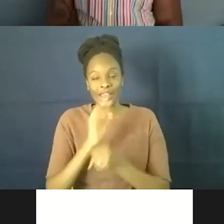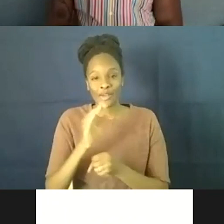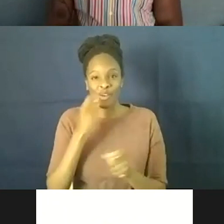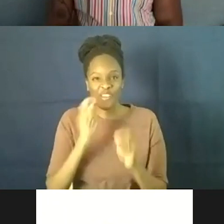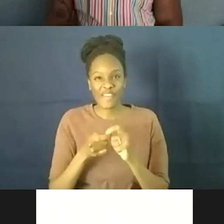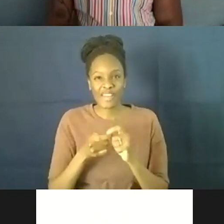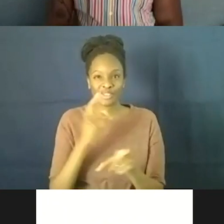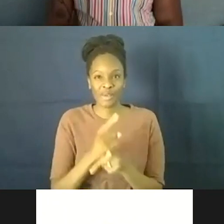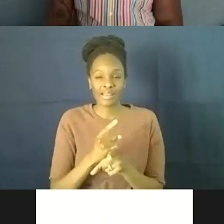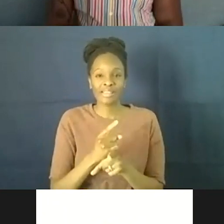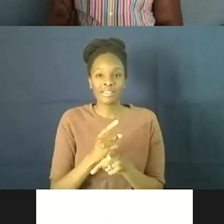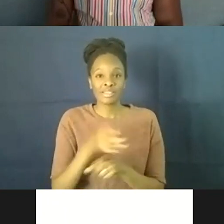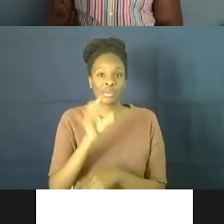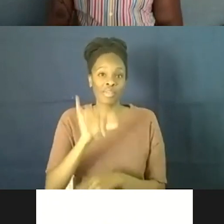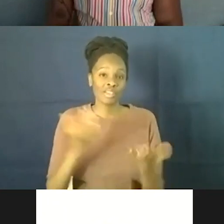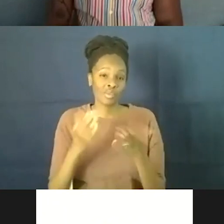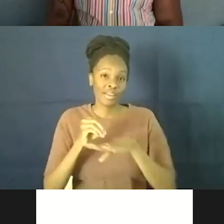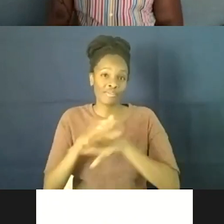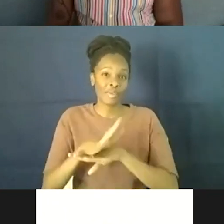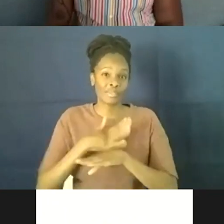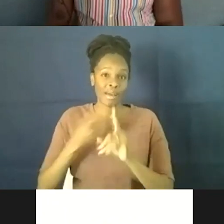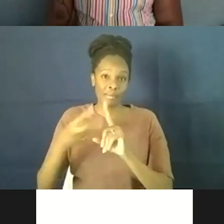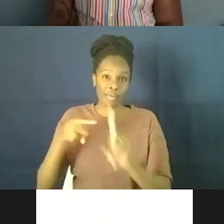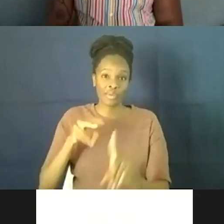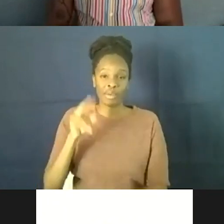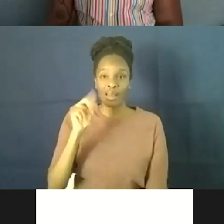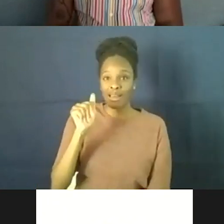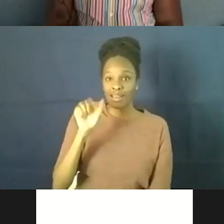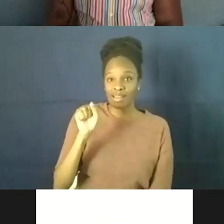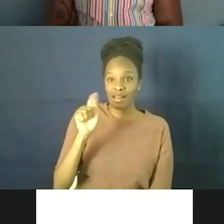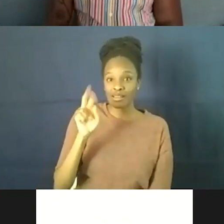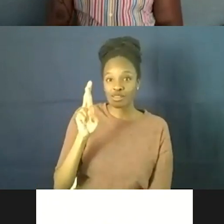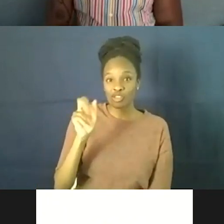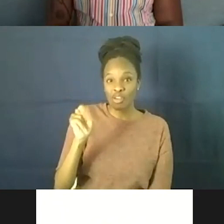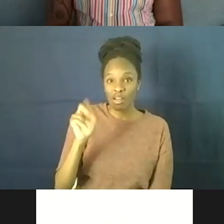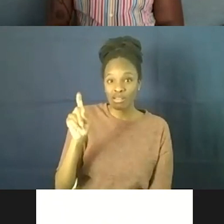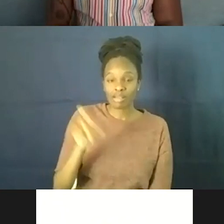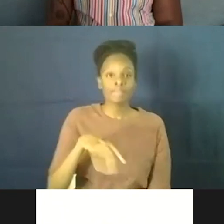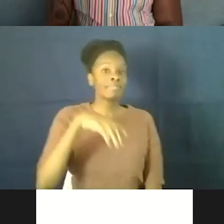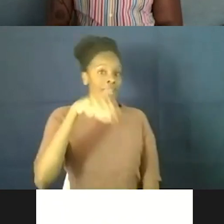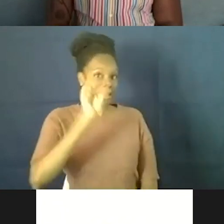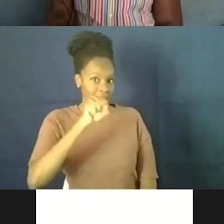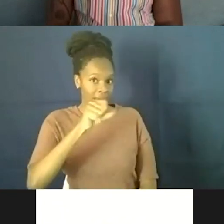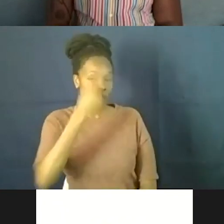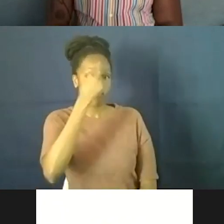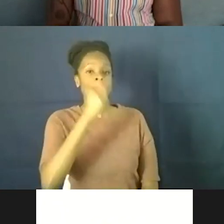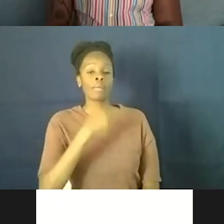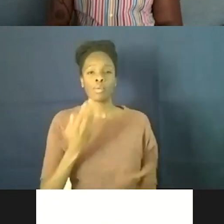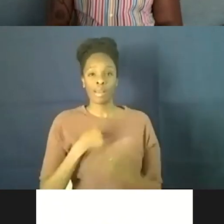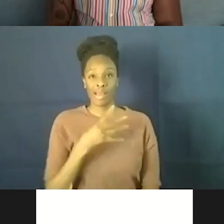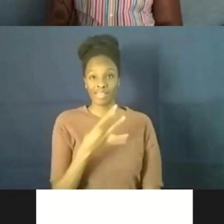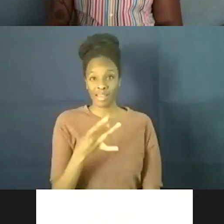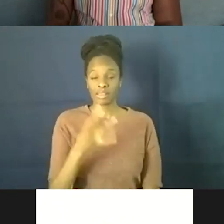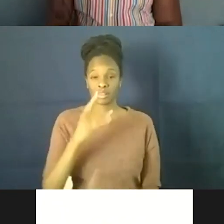that was what was informing my point of view on that. Nastaran? Yeah, I mean, for me, what I liked